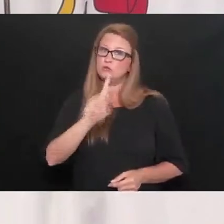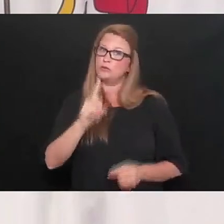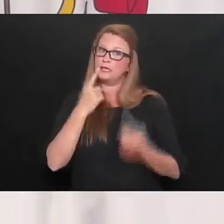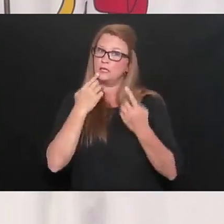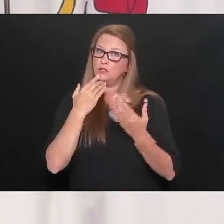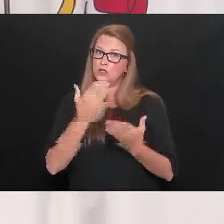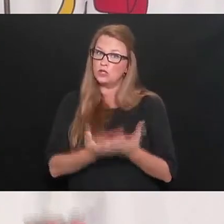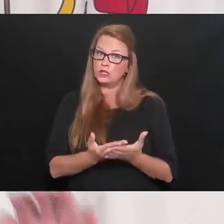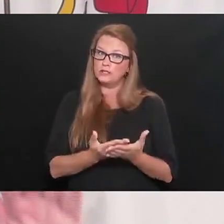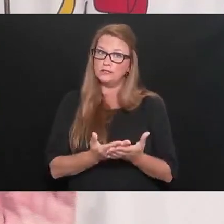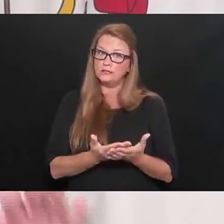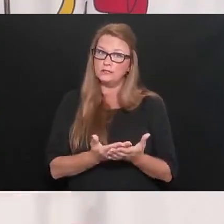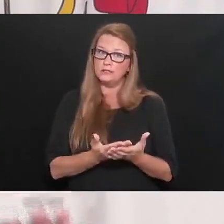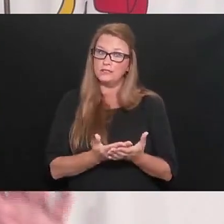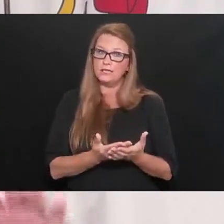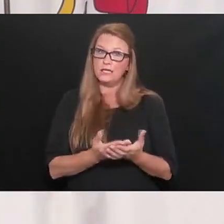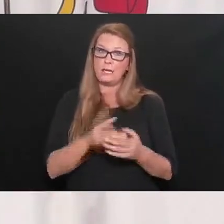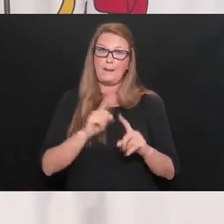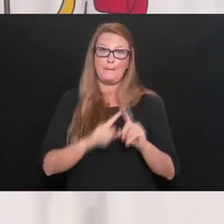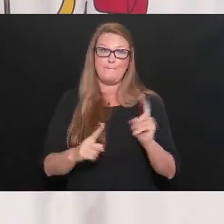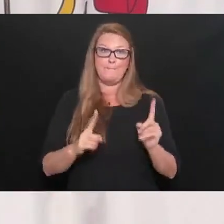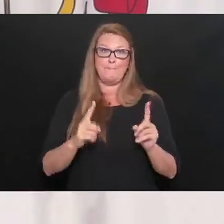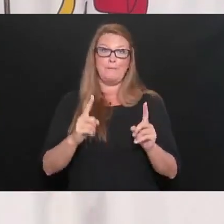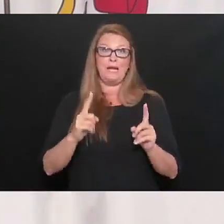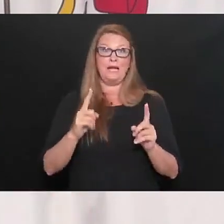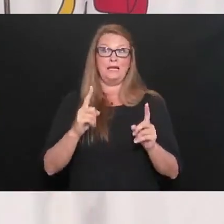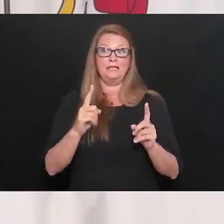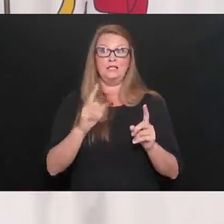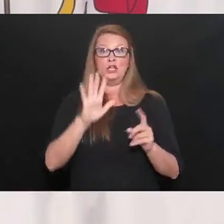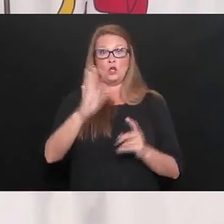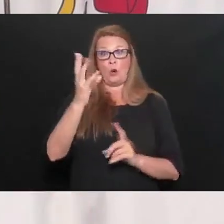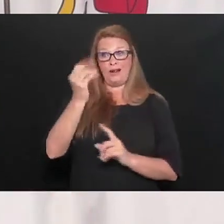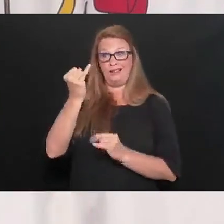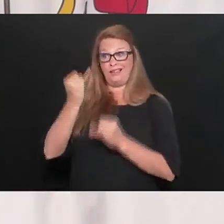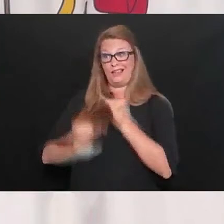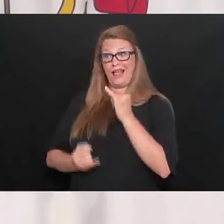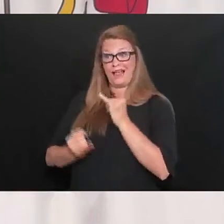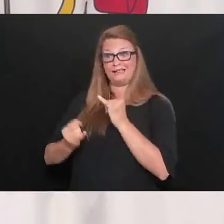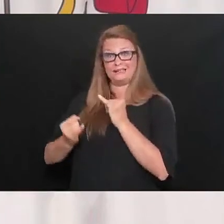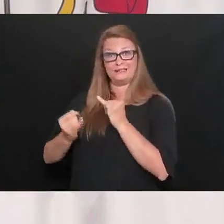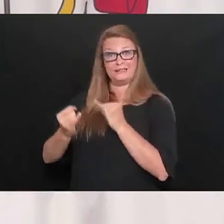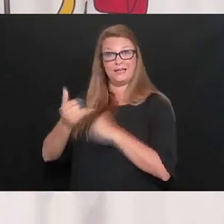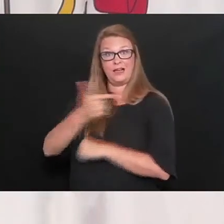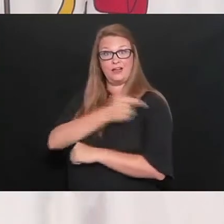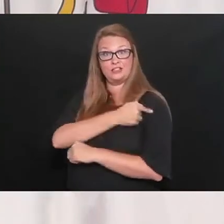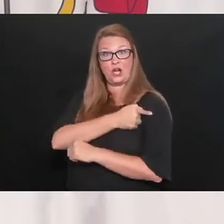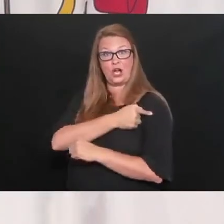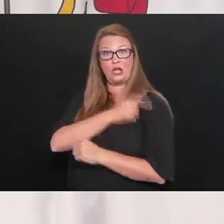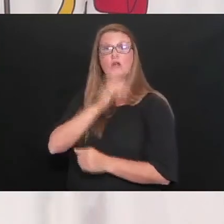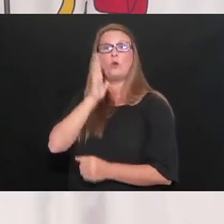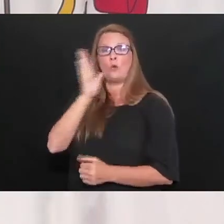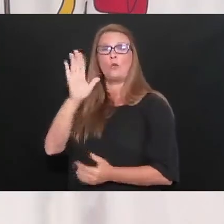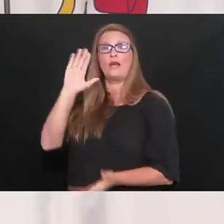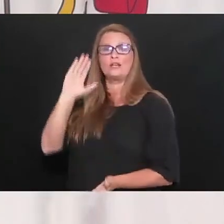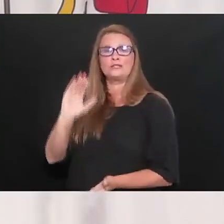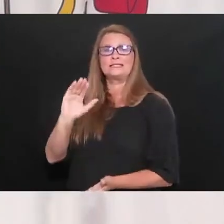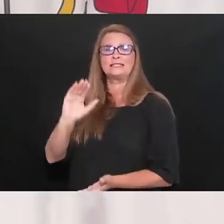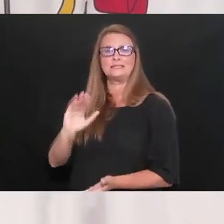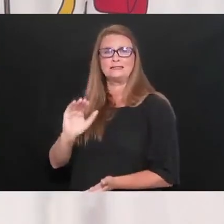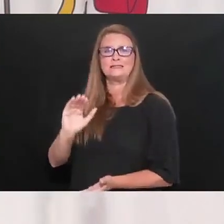good. But as you go further and further from your last vaccine, it begins to drop off and drop off and drop